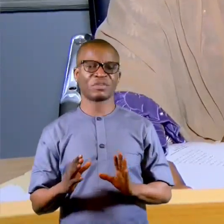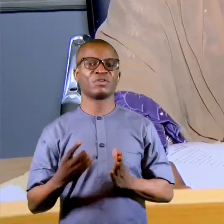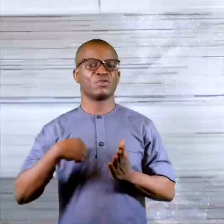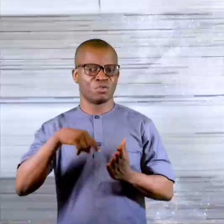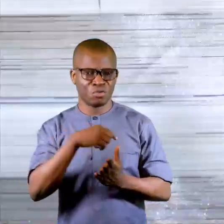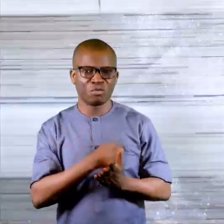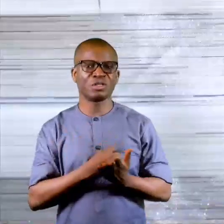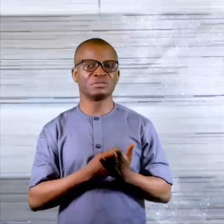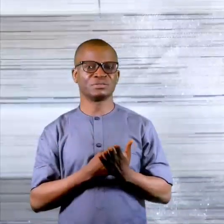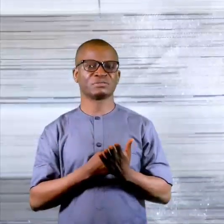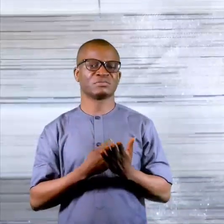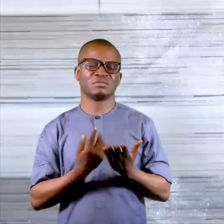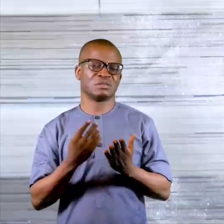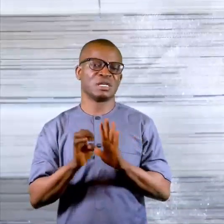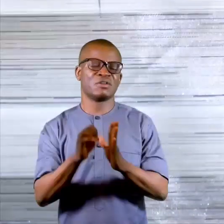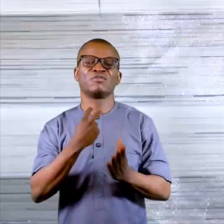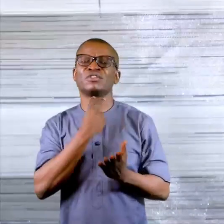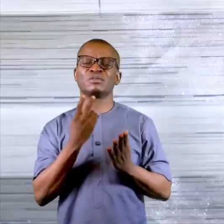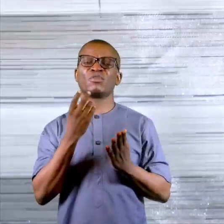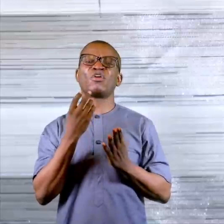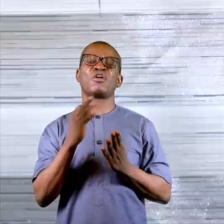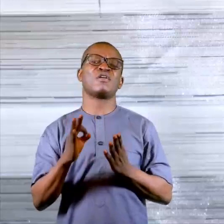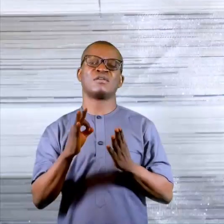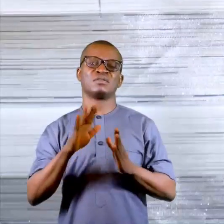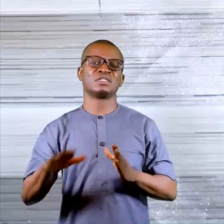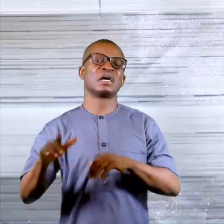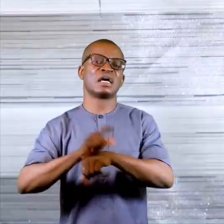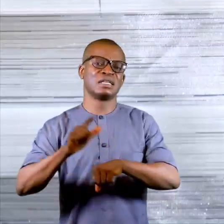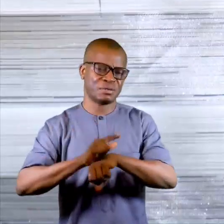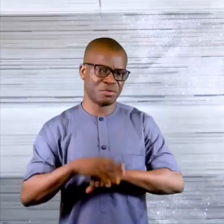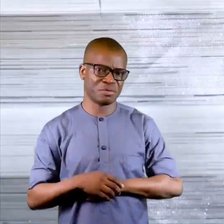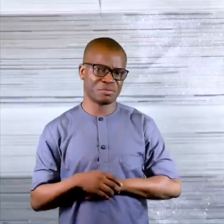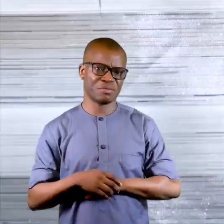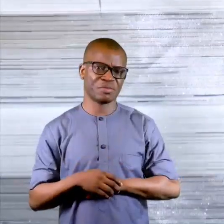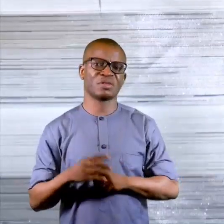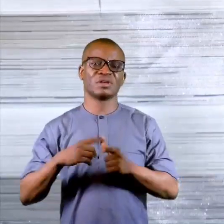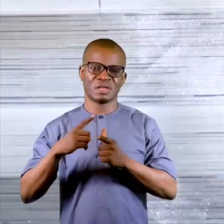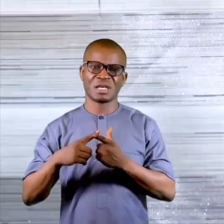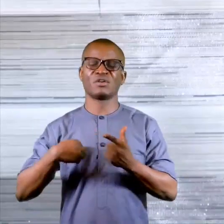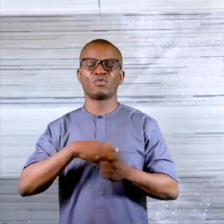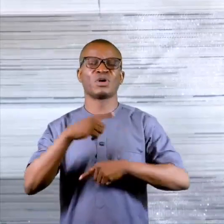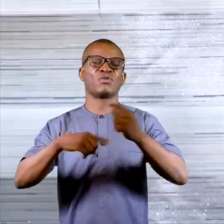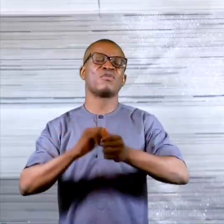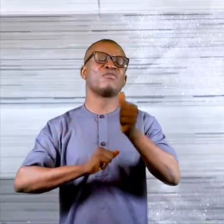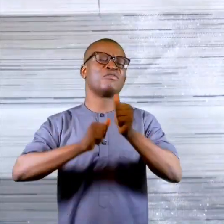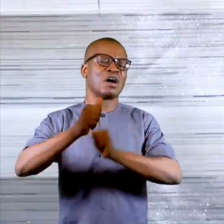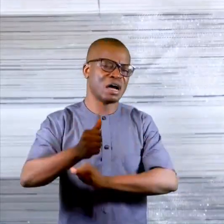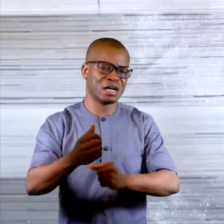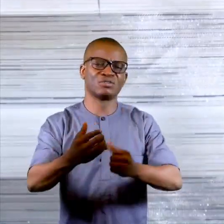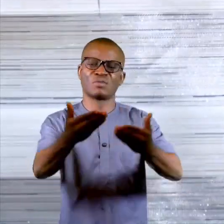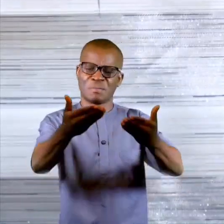victim is a victim of child labor, NAPTIP will go as far